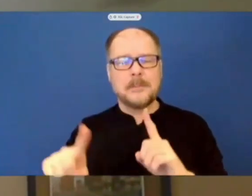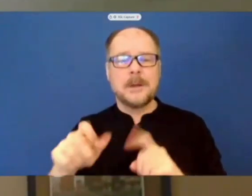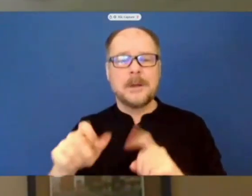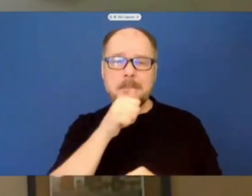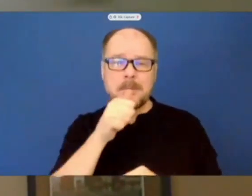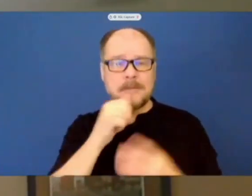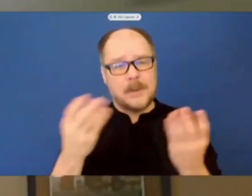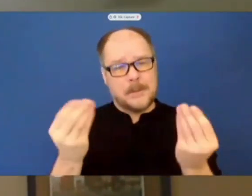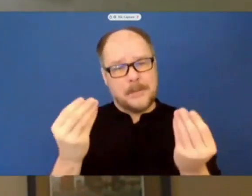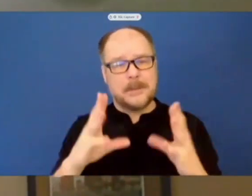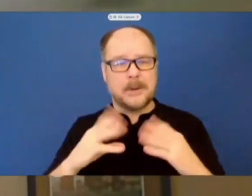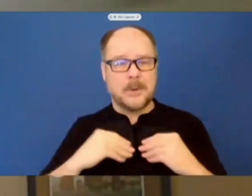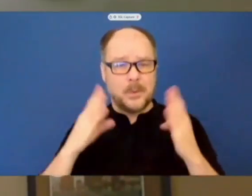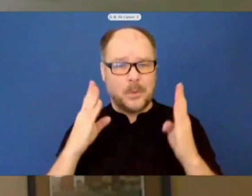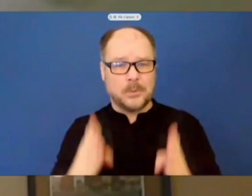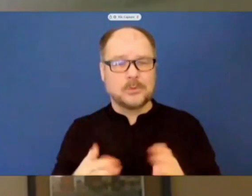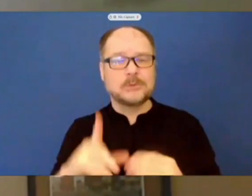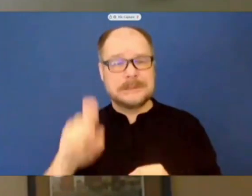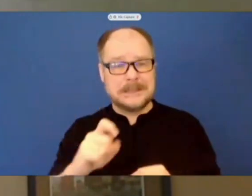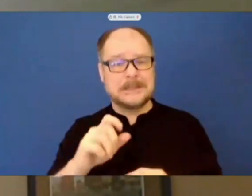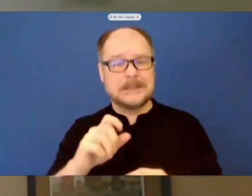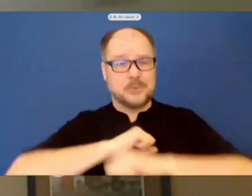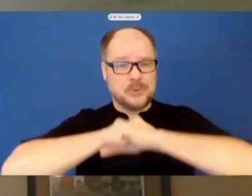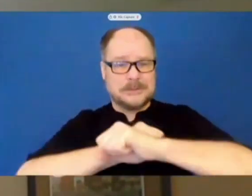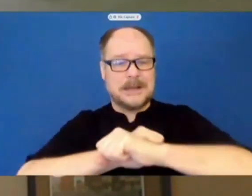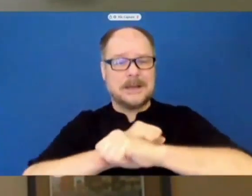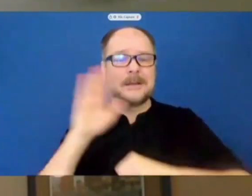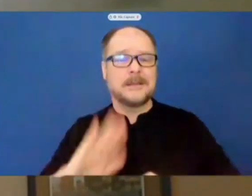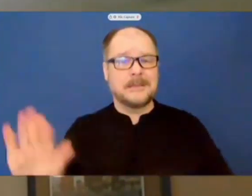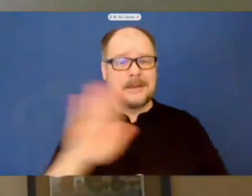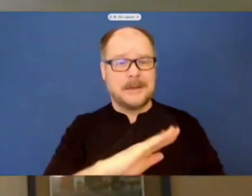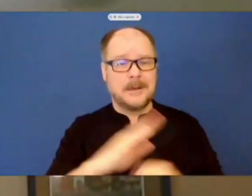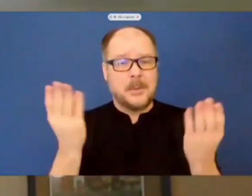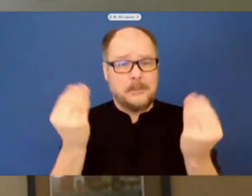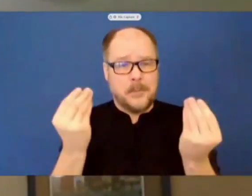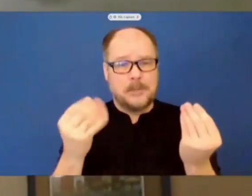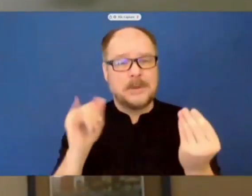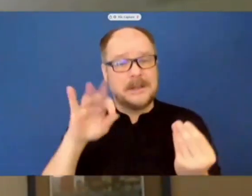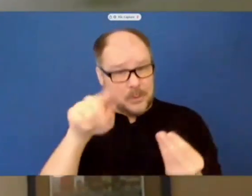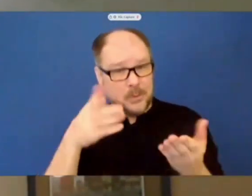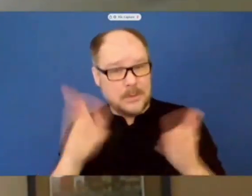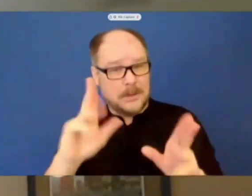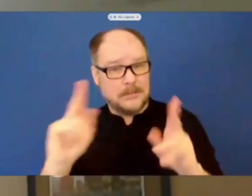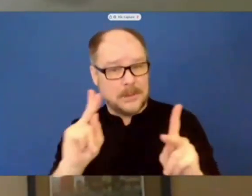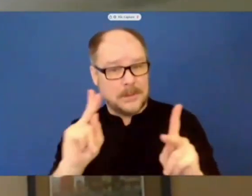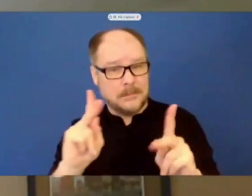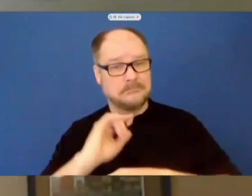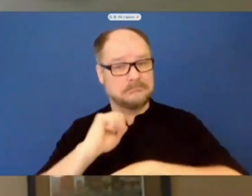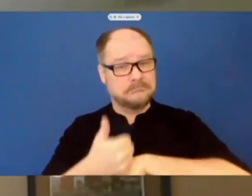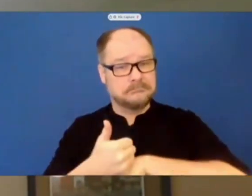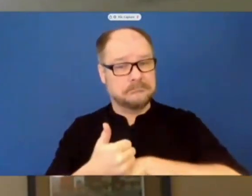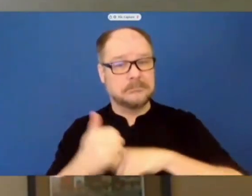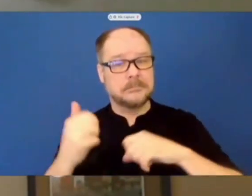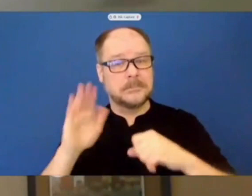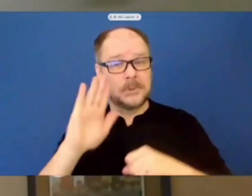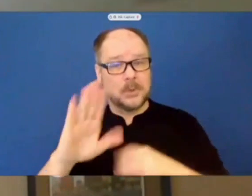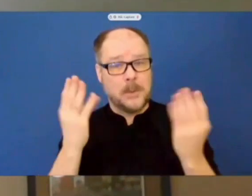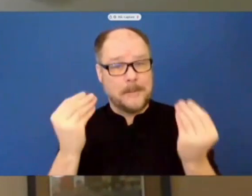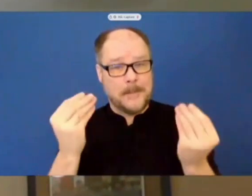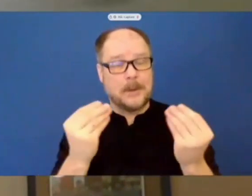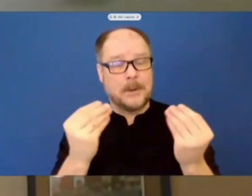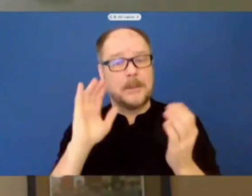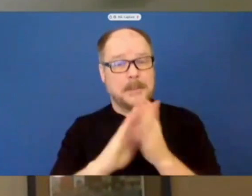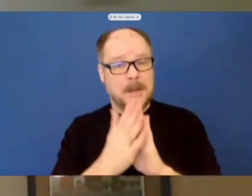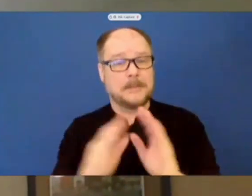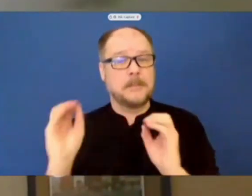to protect their property. So, I mean, if you let people stay on your property, it gets harder and harder for you to get them to leave.